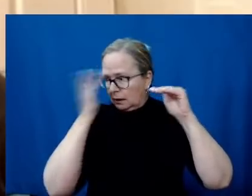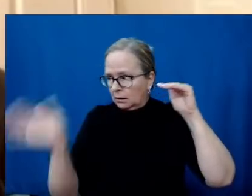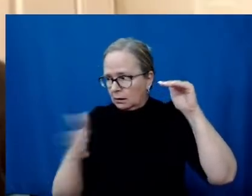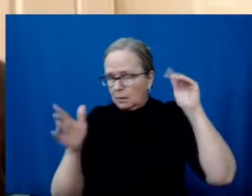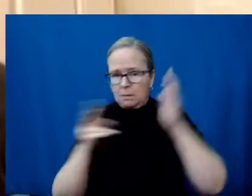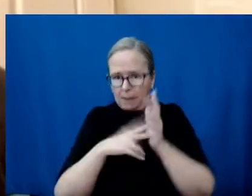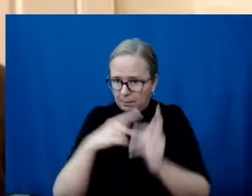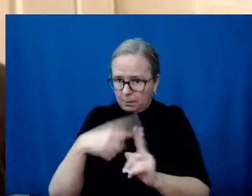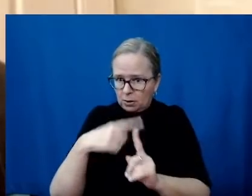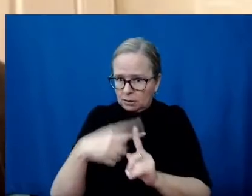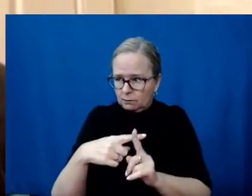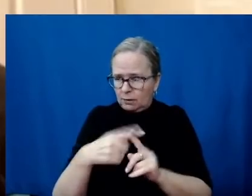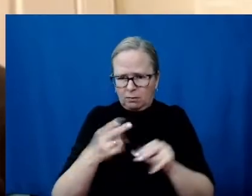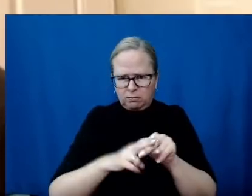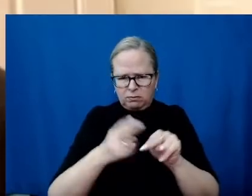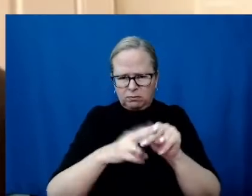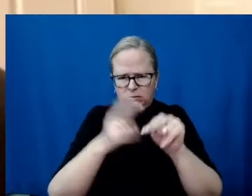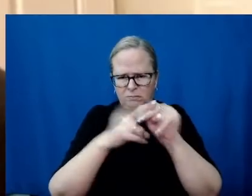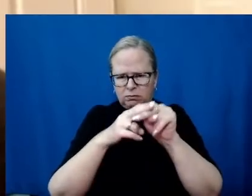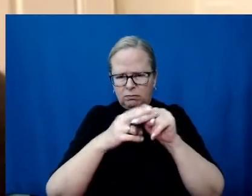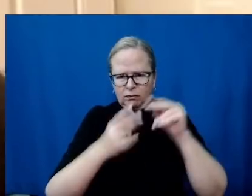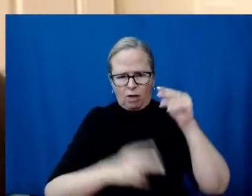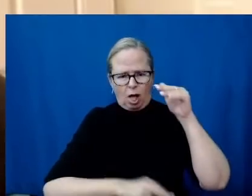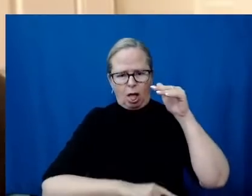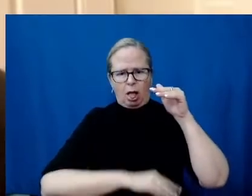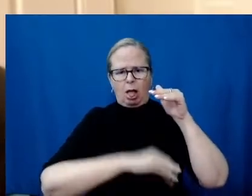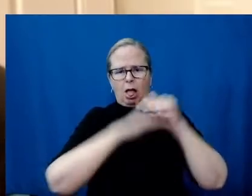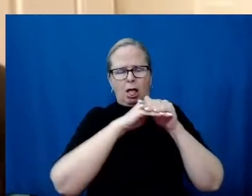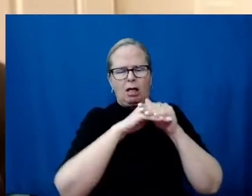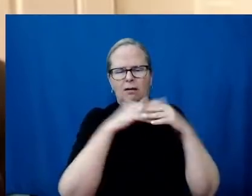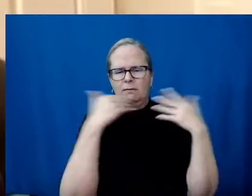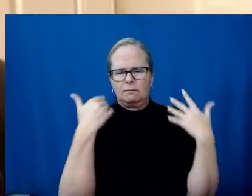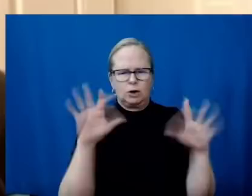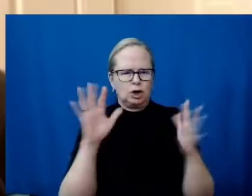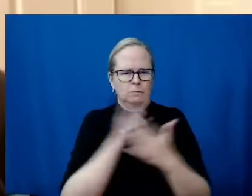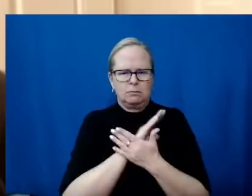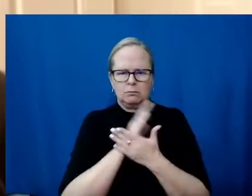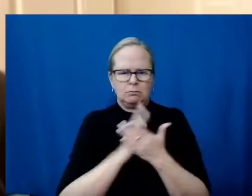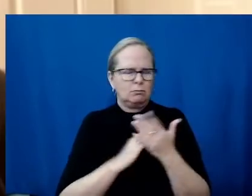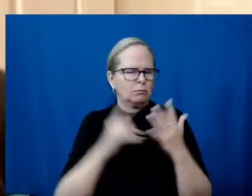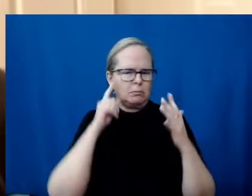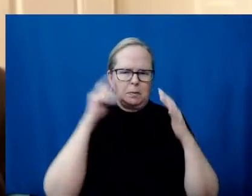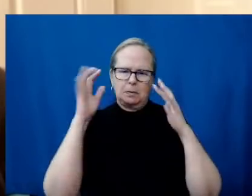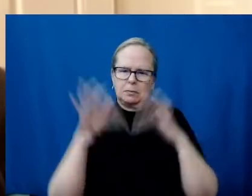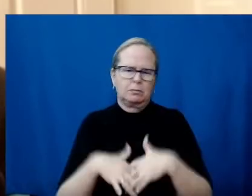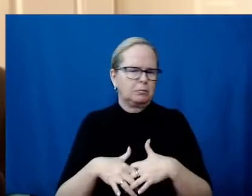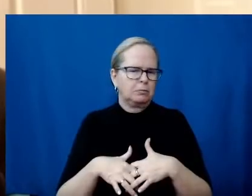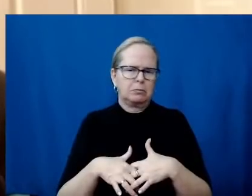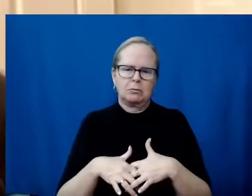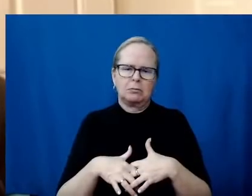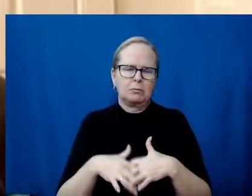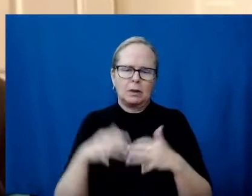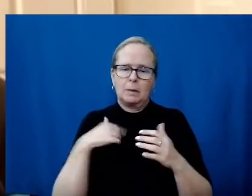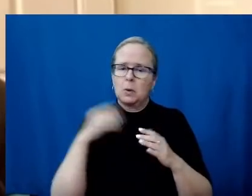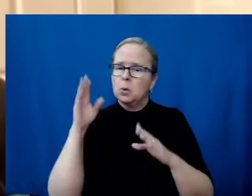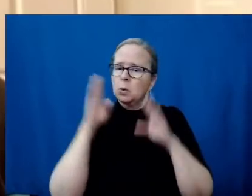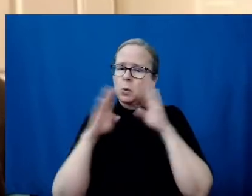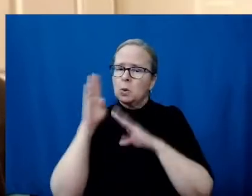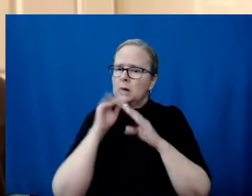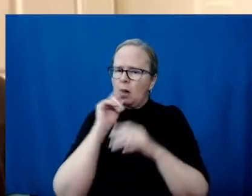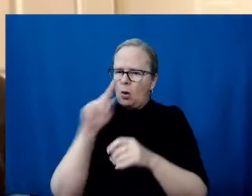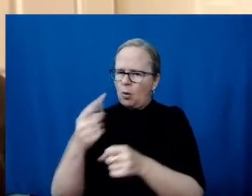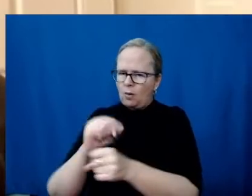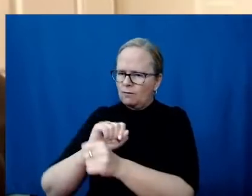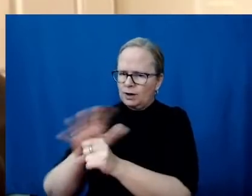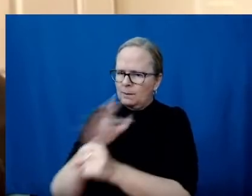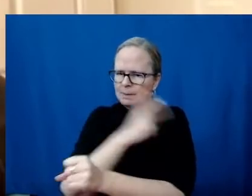continue, it will hit a breaking point at some point. And like I said, I worry that that it's not just about COVID